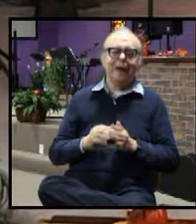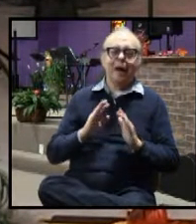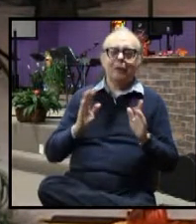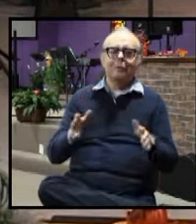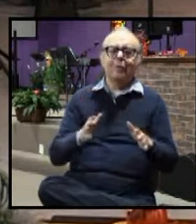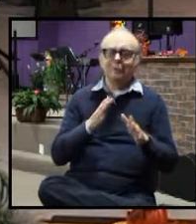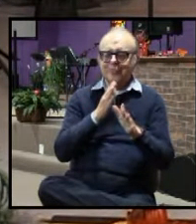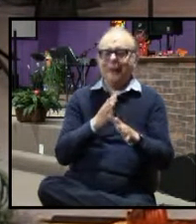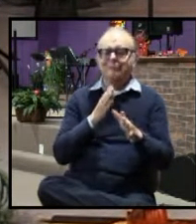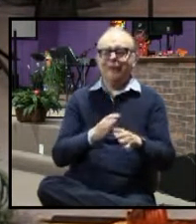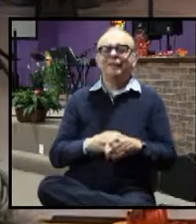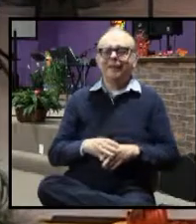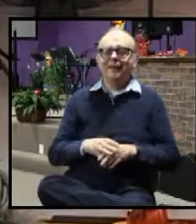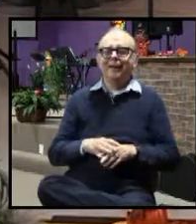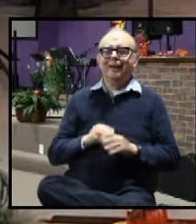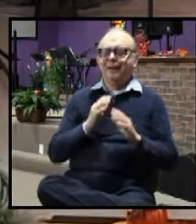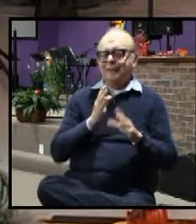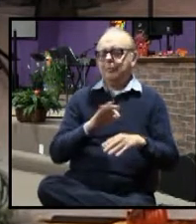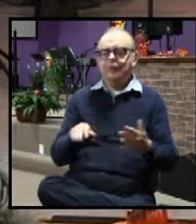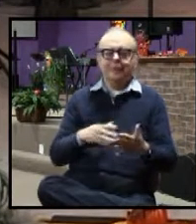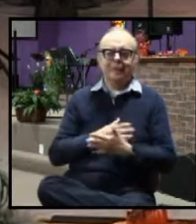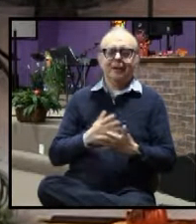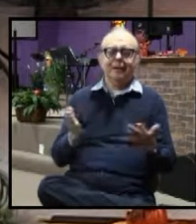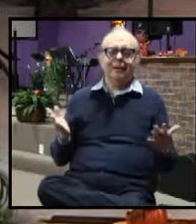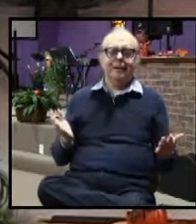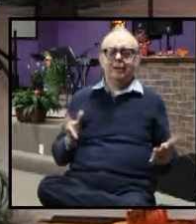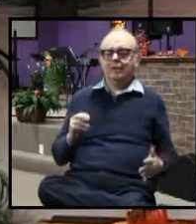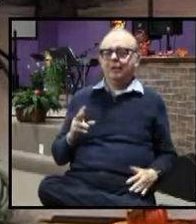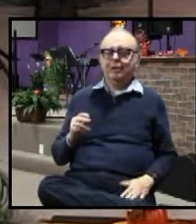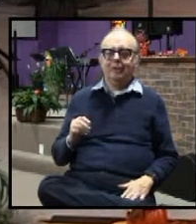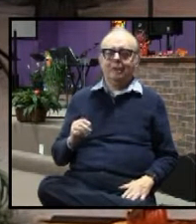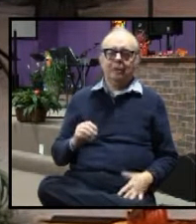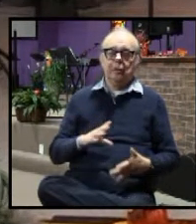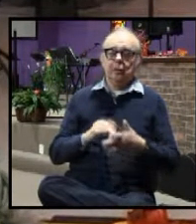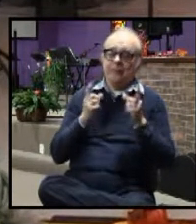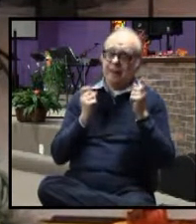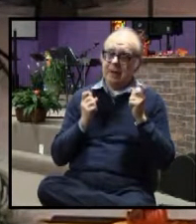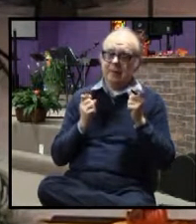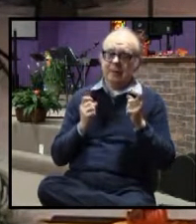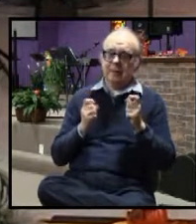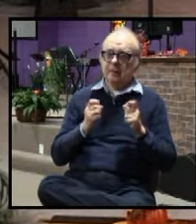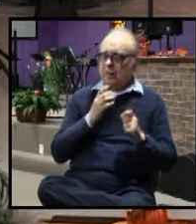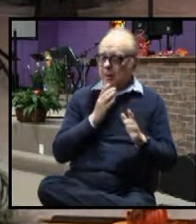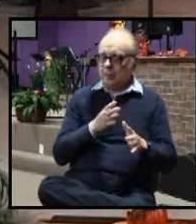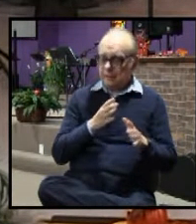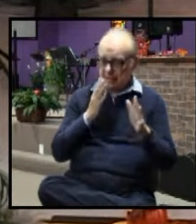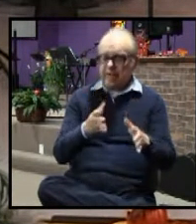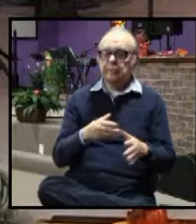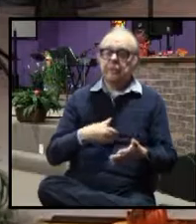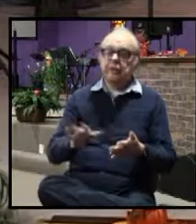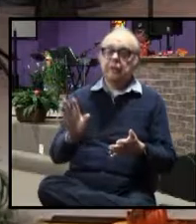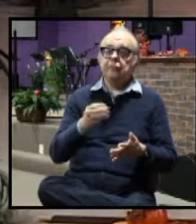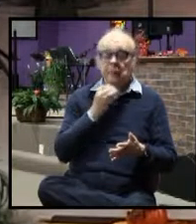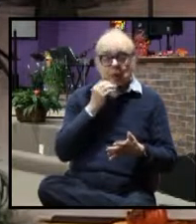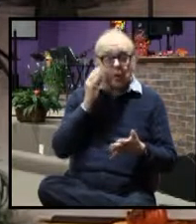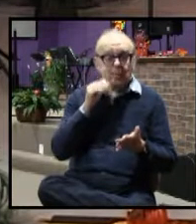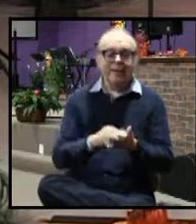I'm going to grandma's. There you go. Grandma will do everything. No, they find out real quick. Grandma and grandpa send them back